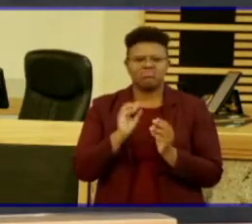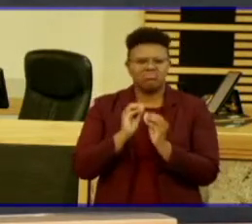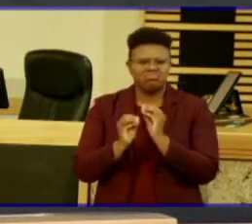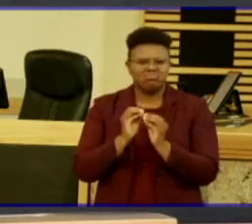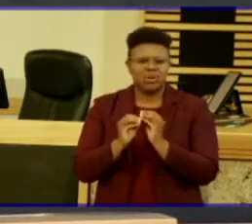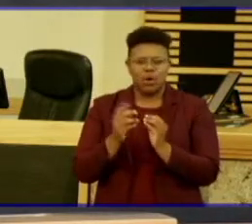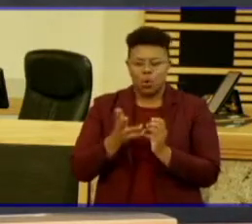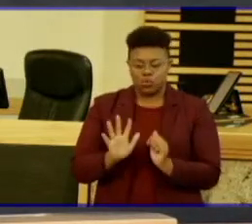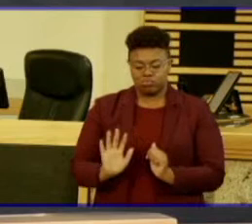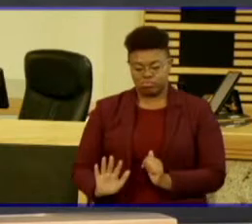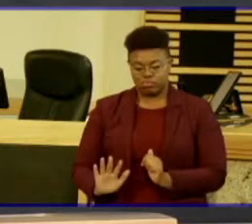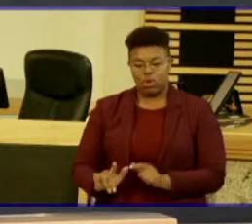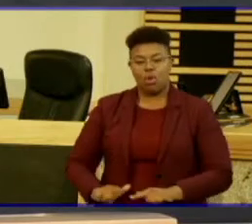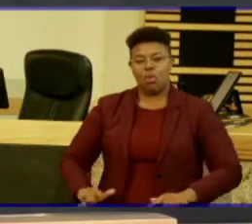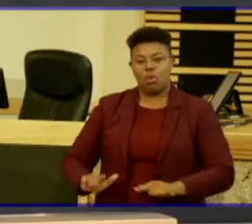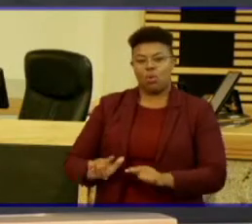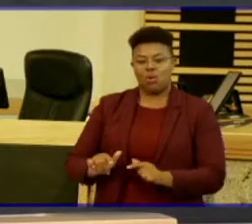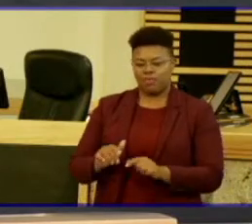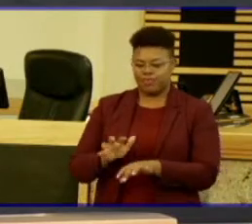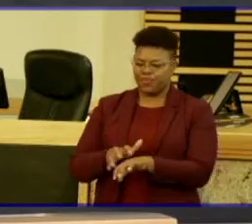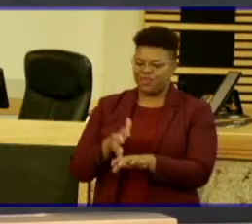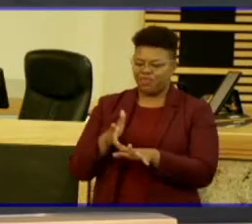of local farmers